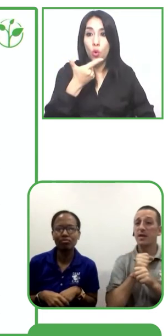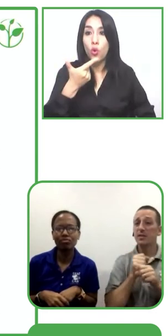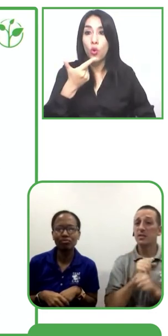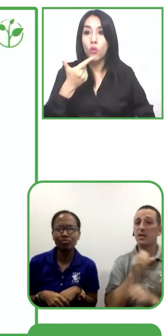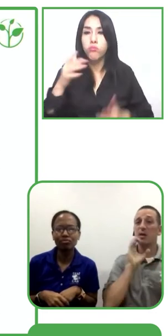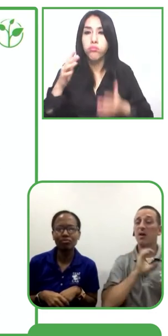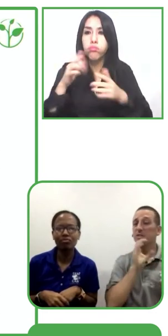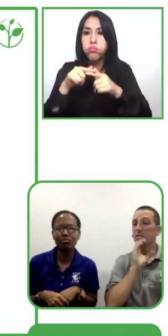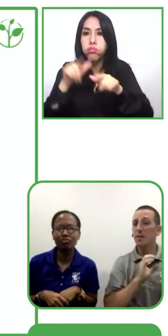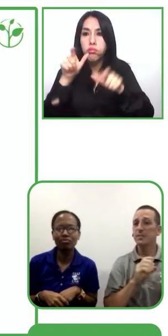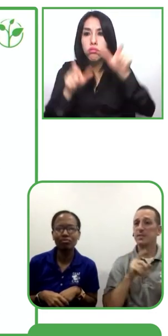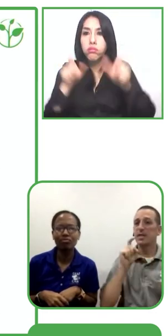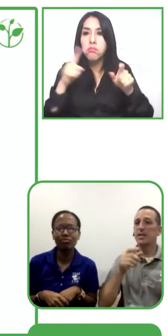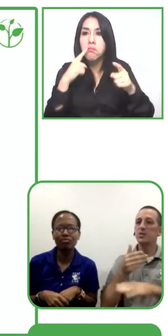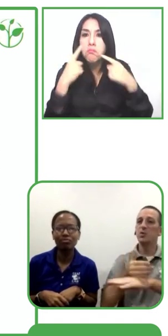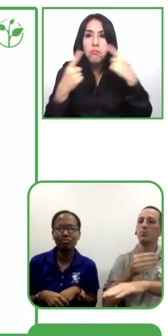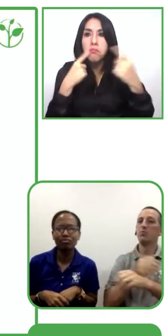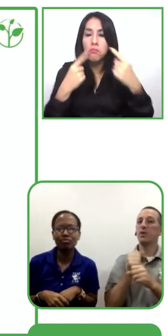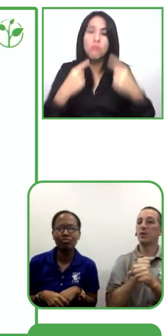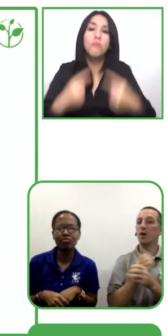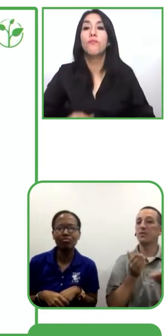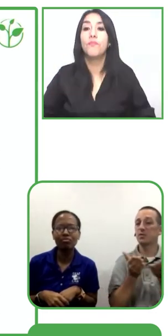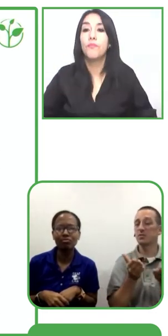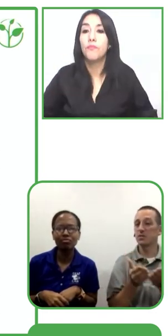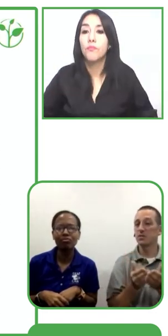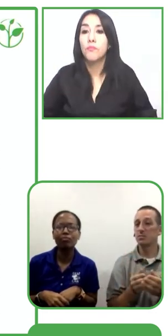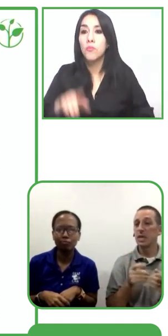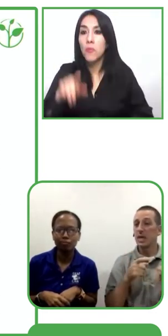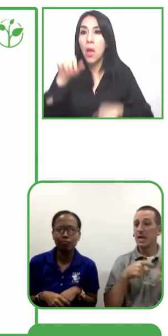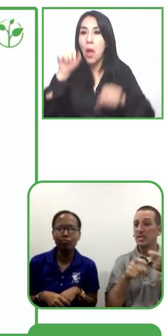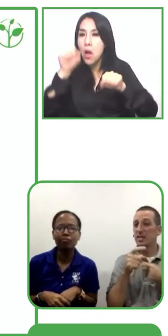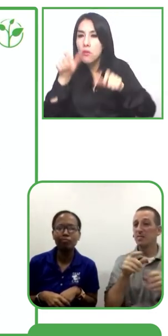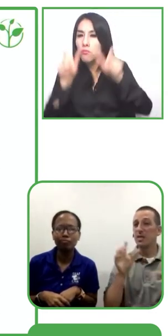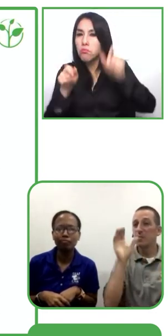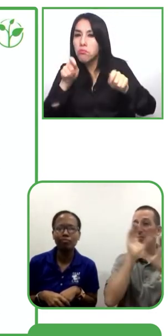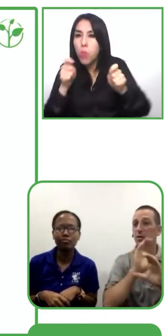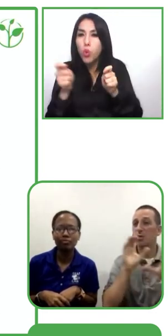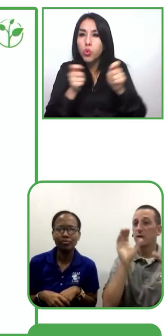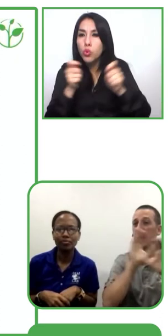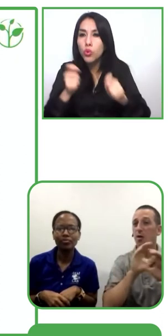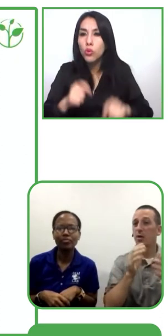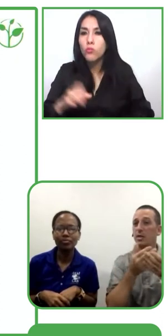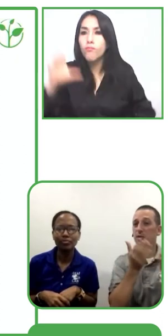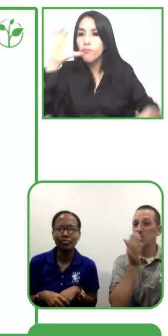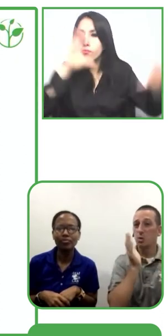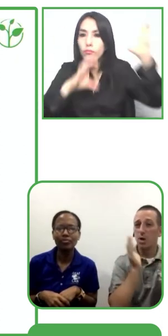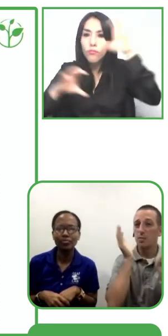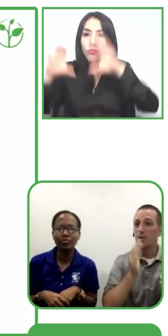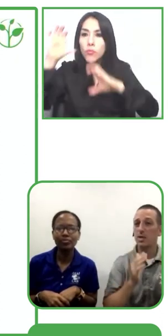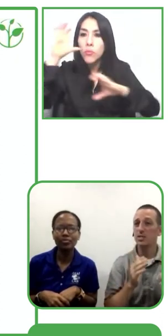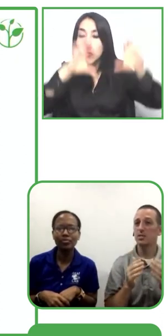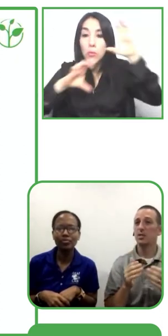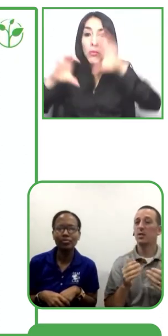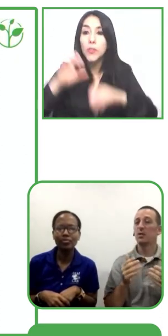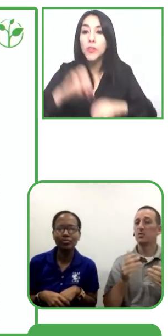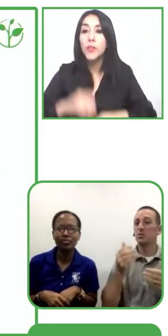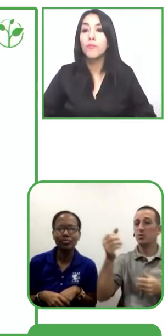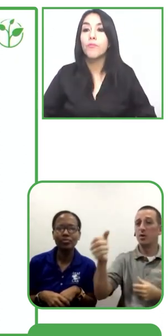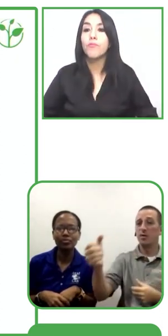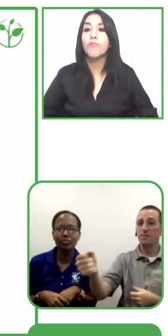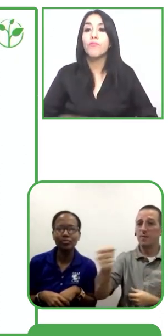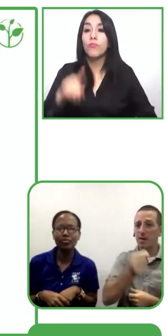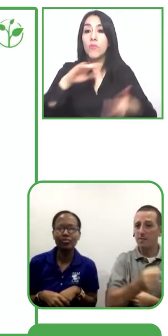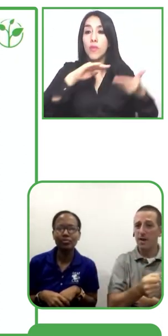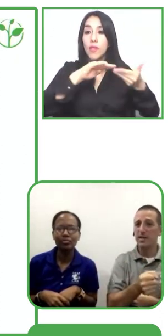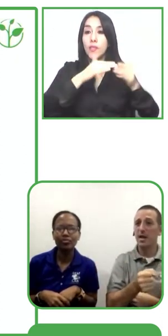service. Instead of them having to look out in the general marketplace to find and hire hearing people to work as